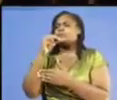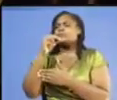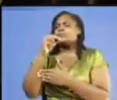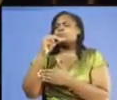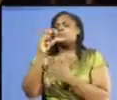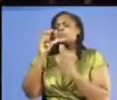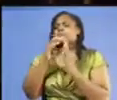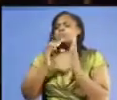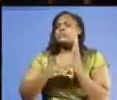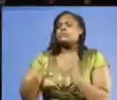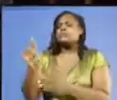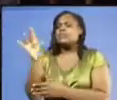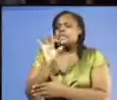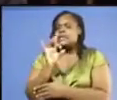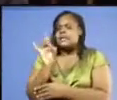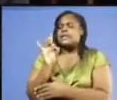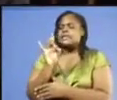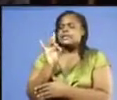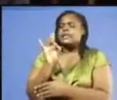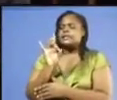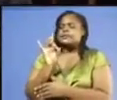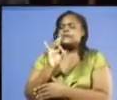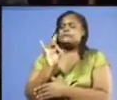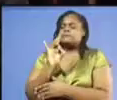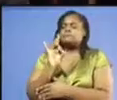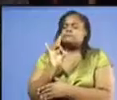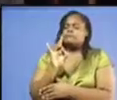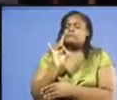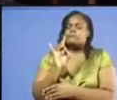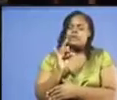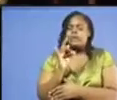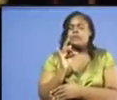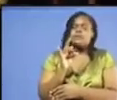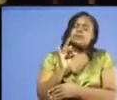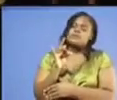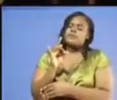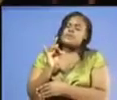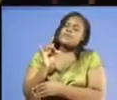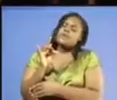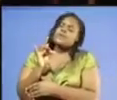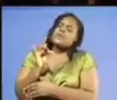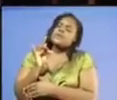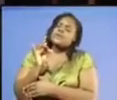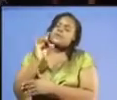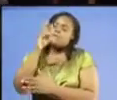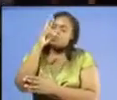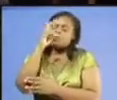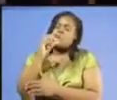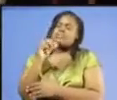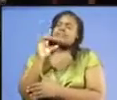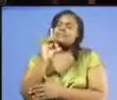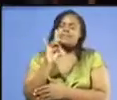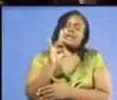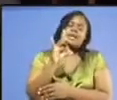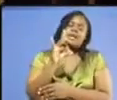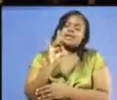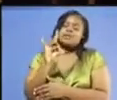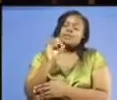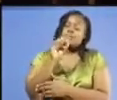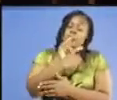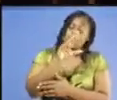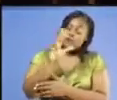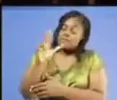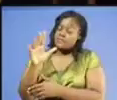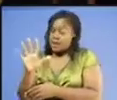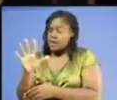I'm going to Romans chapter 8. Oh, Holy Ghost, help the preacher. I'm going fast. Romans 8:35. Who